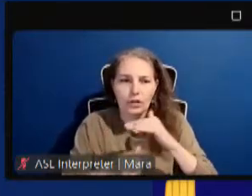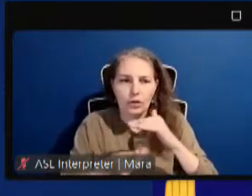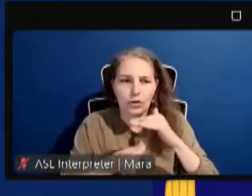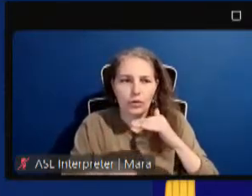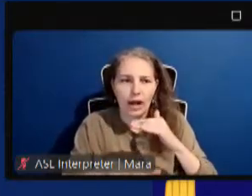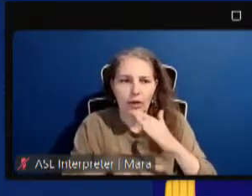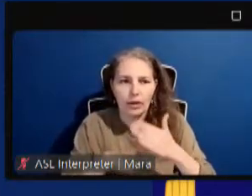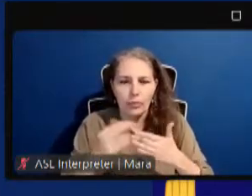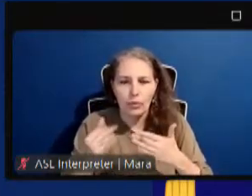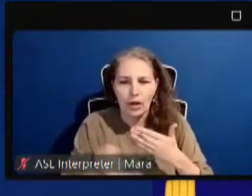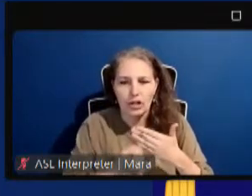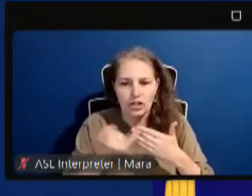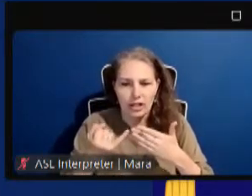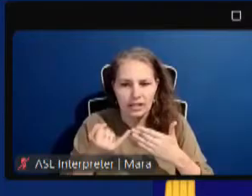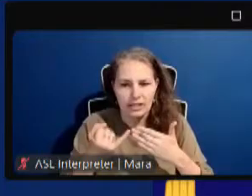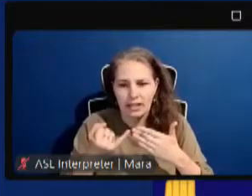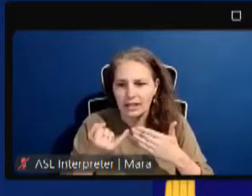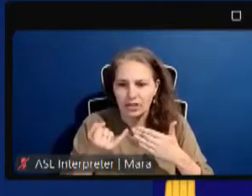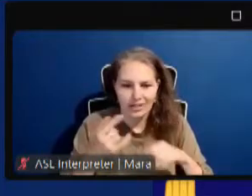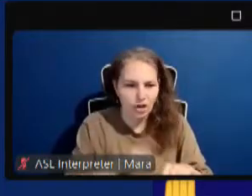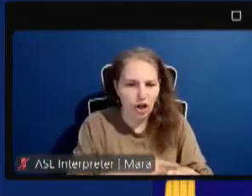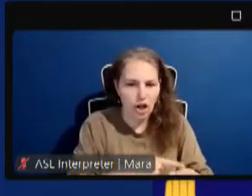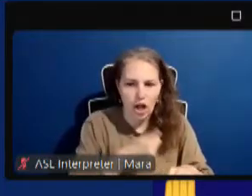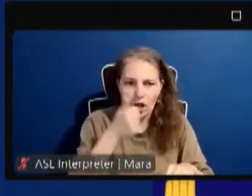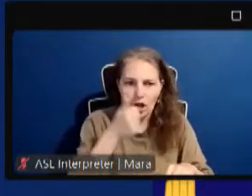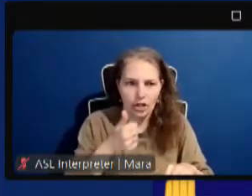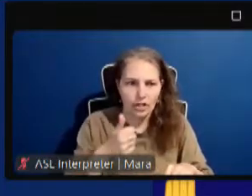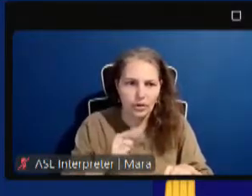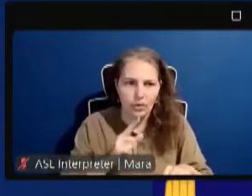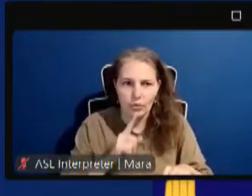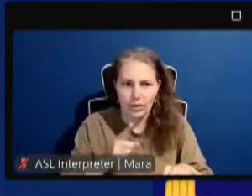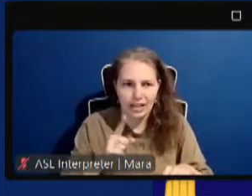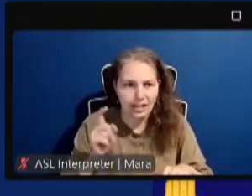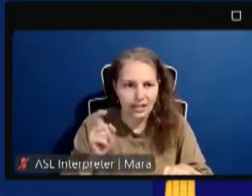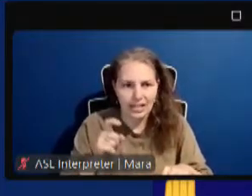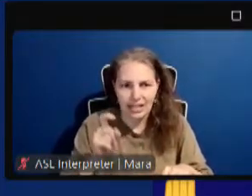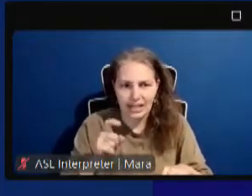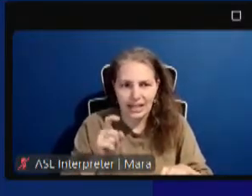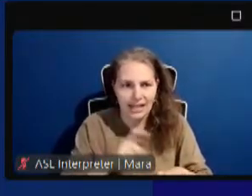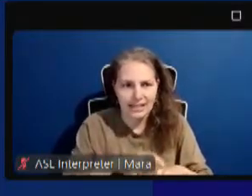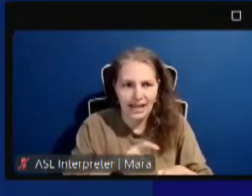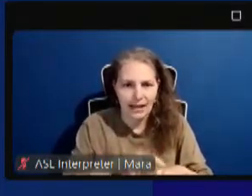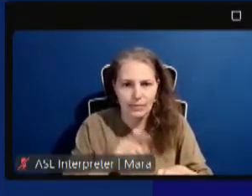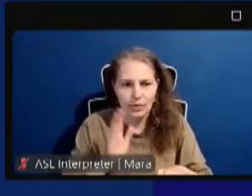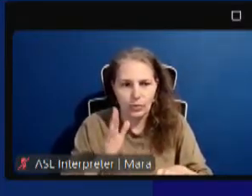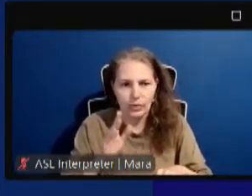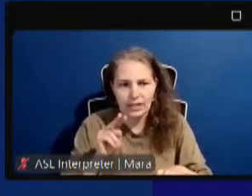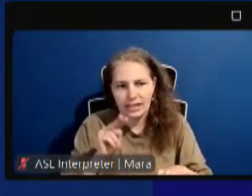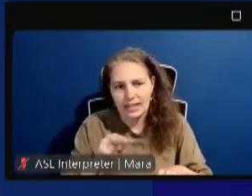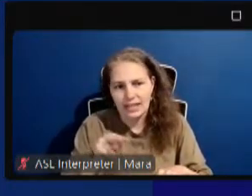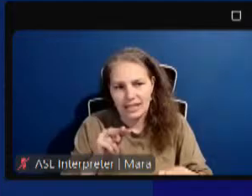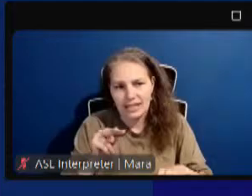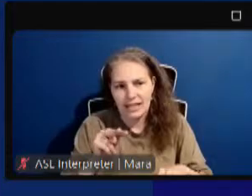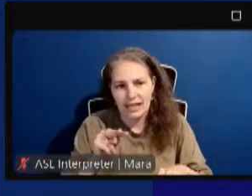take a while to realize. So there is going to be a period of time where you will see overhead